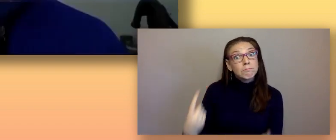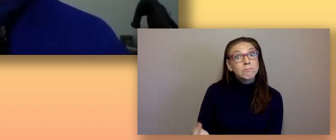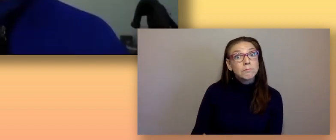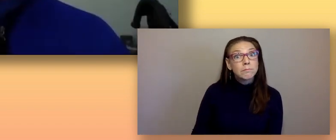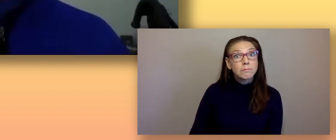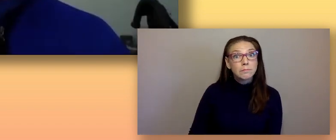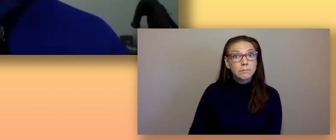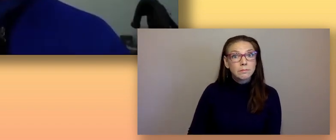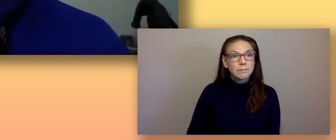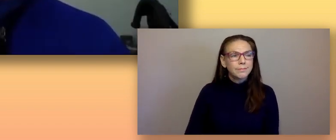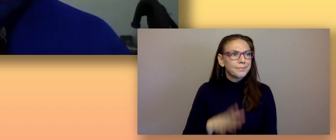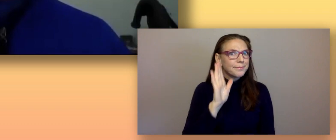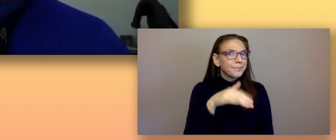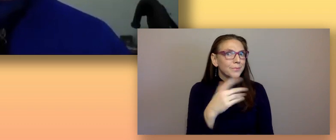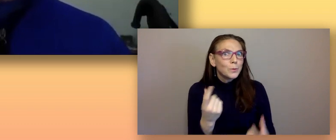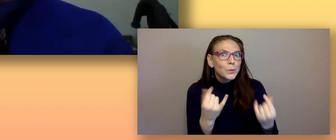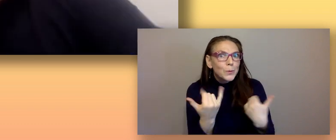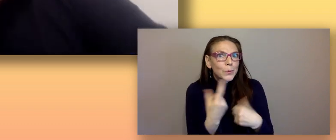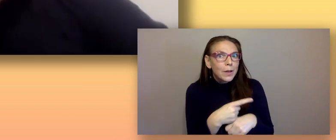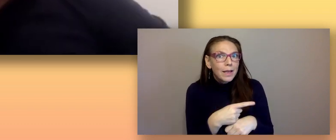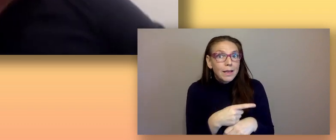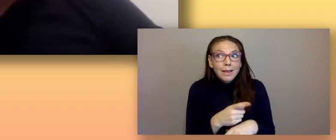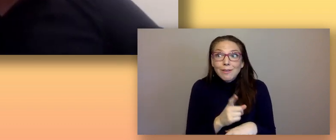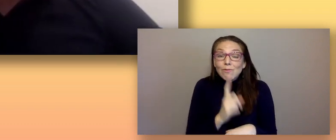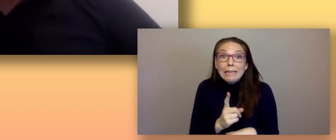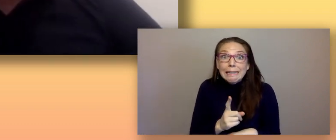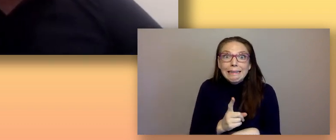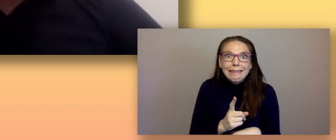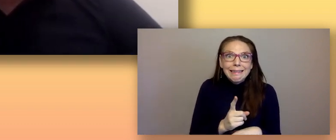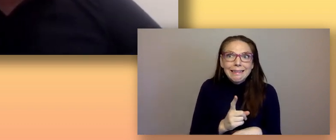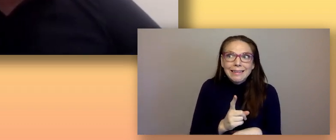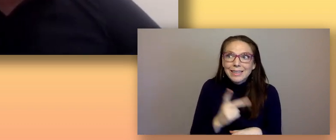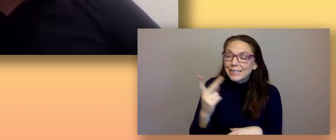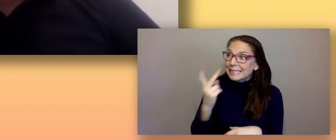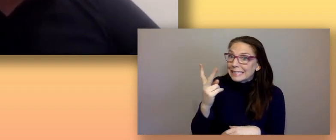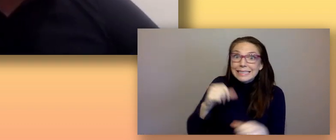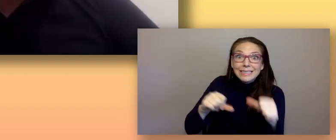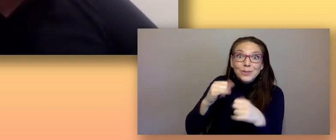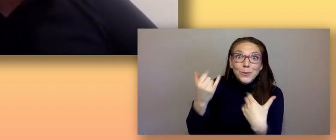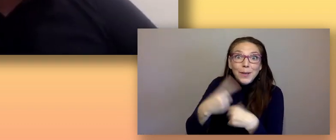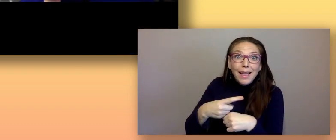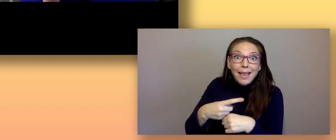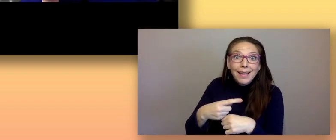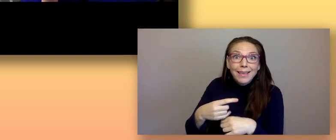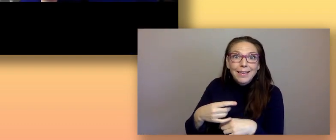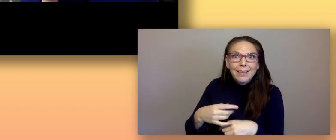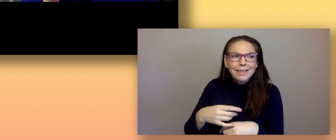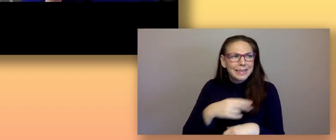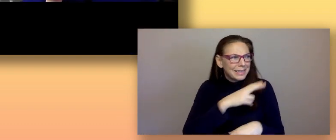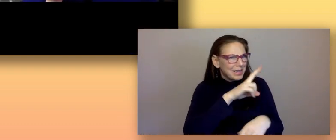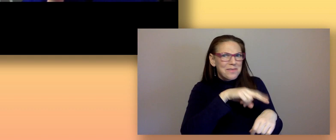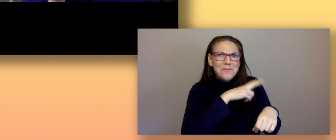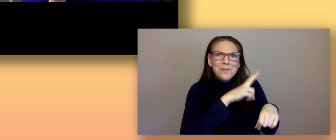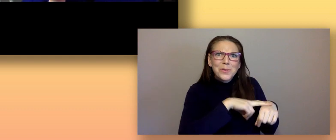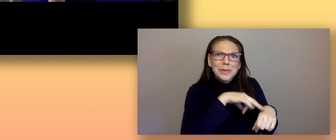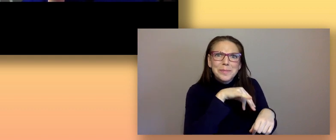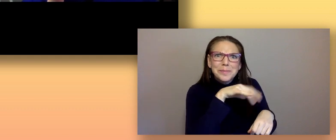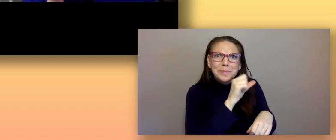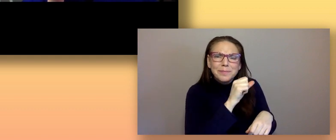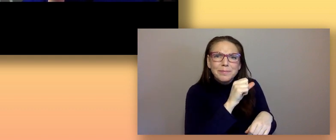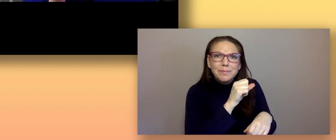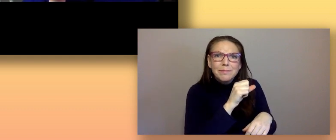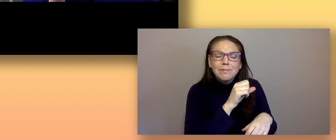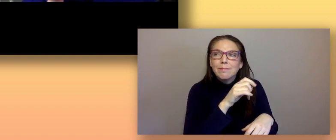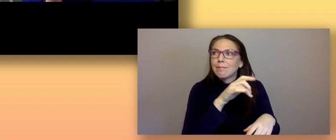time. So what can we do today? Really? We can see each other today? Of course we can. I